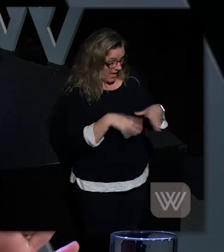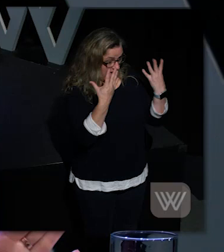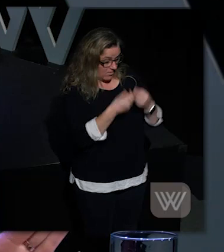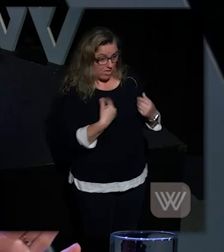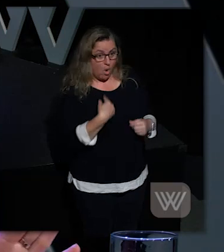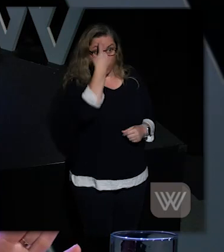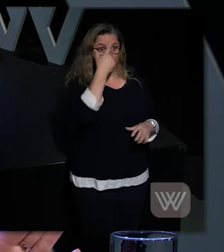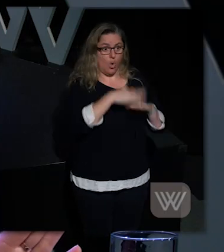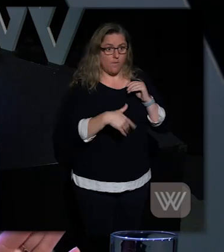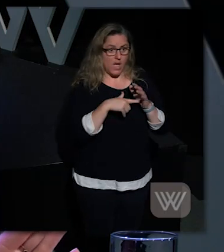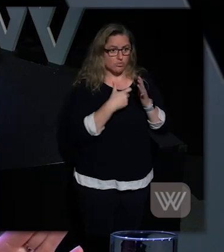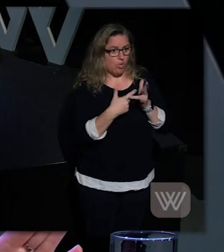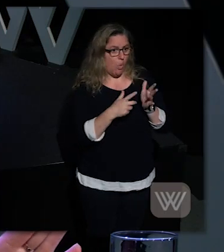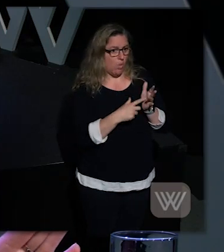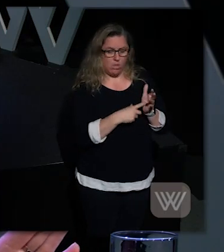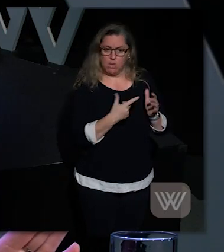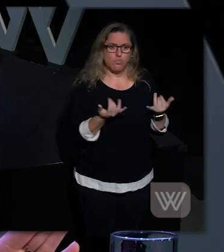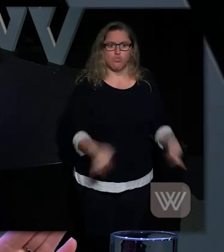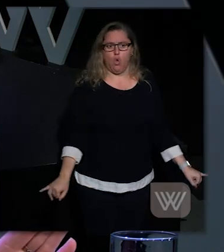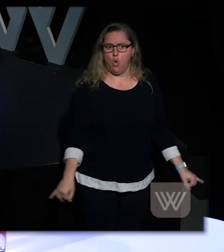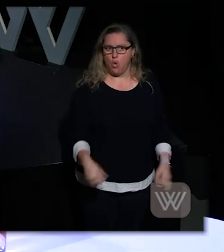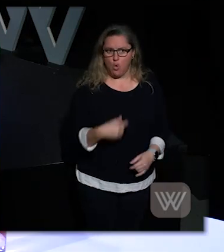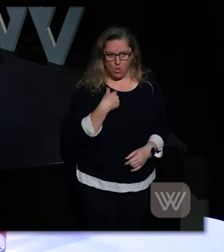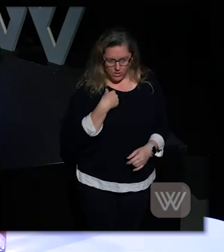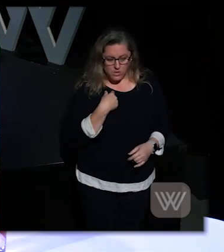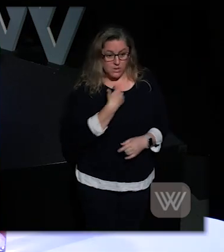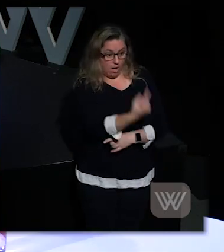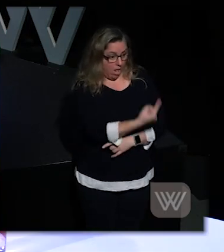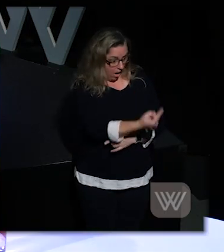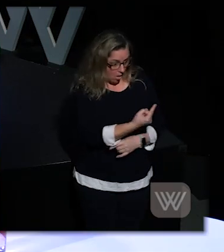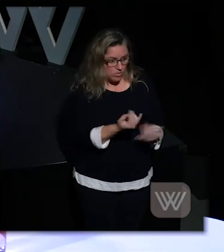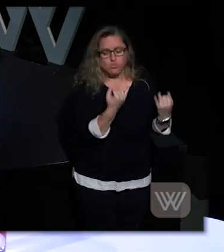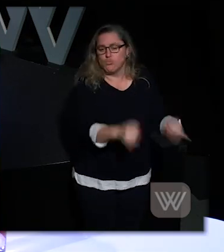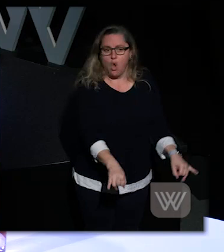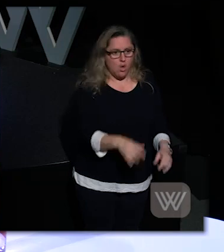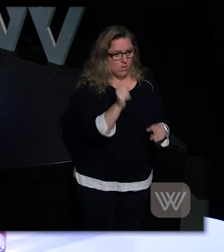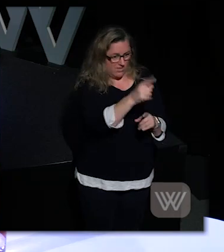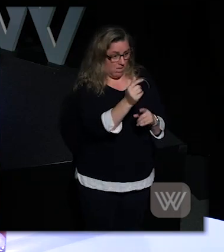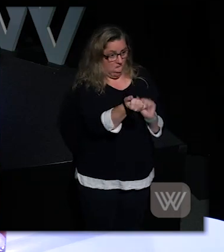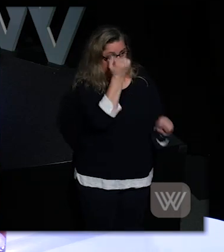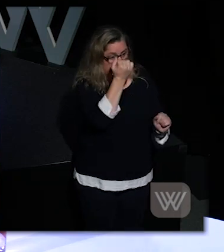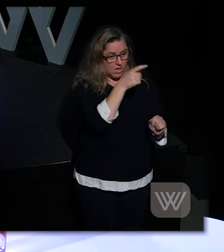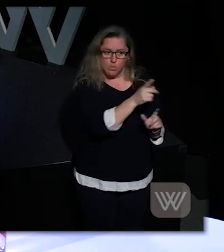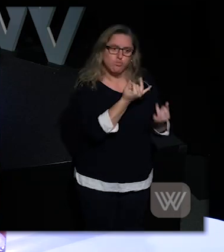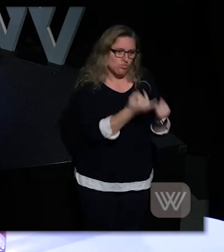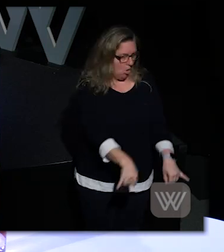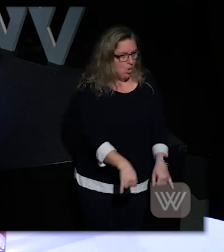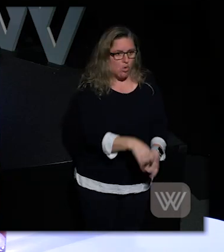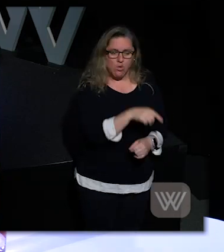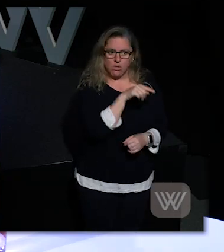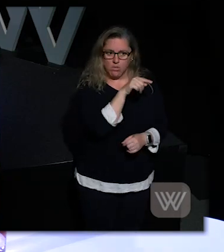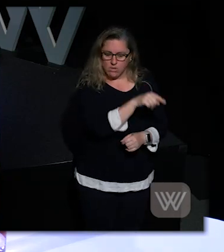wrong. So this kind of idea that they are alone is wrong. The idea that they're not very bright is wrong. The idea